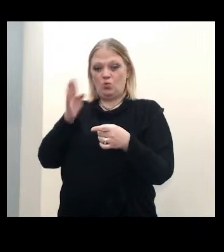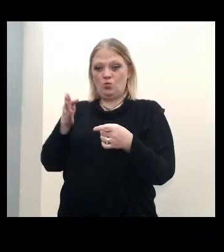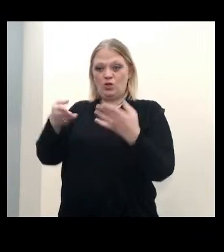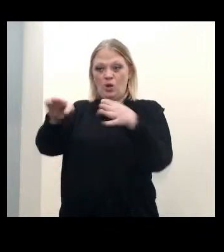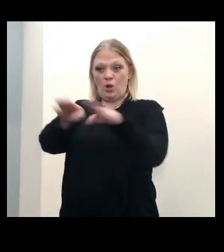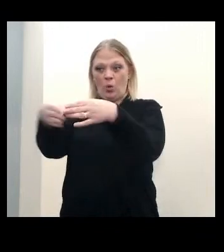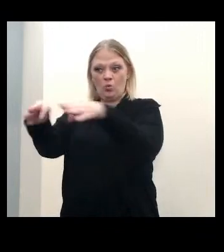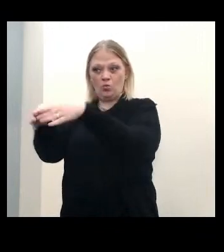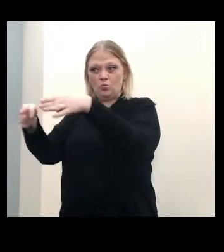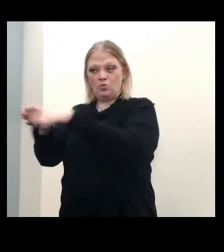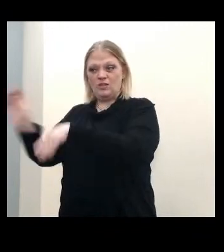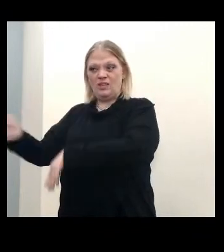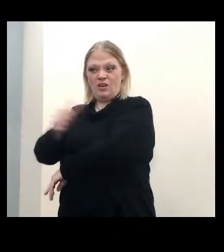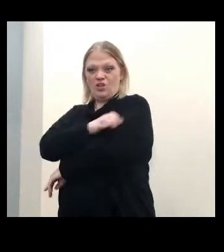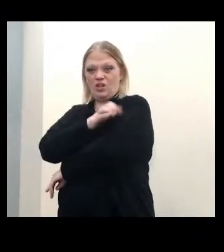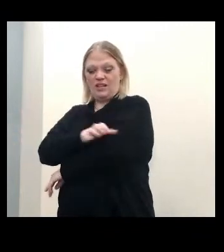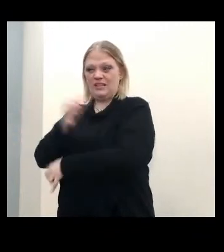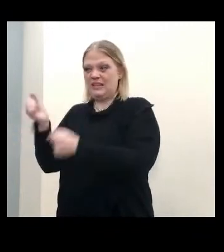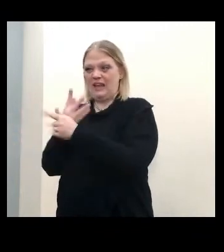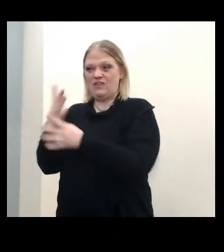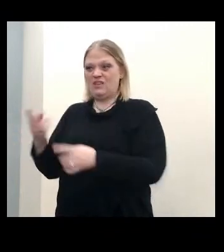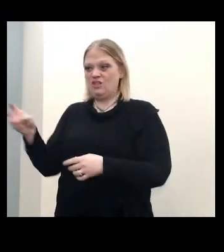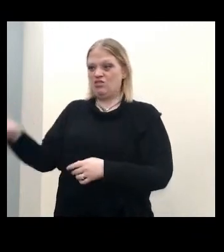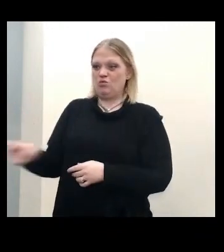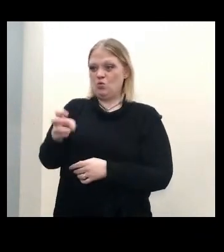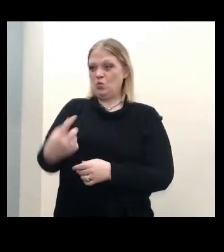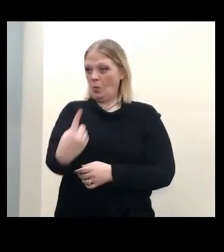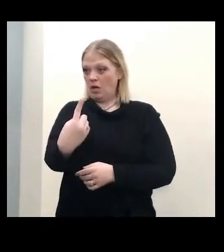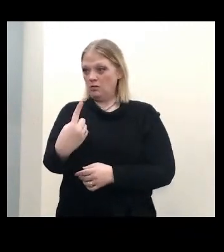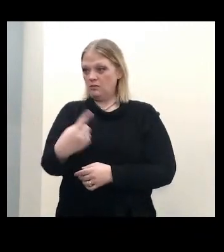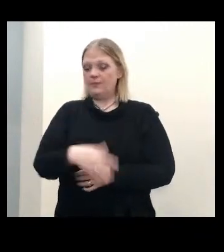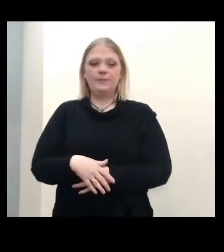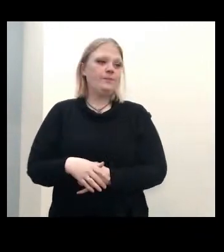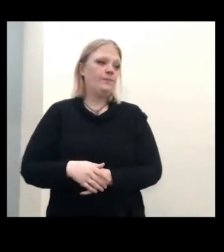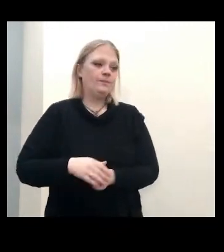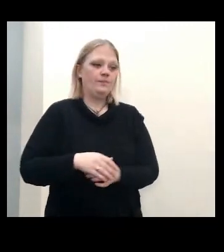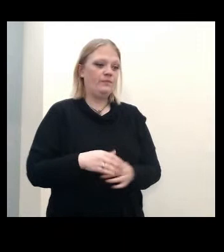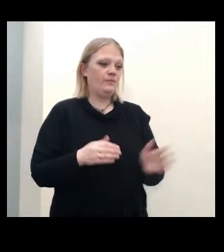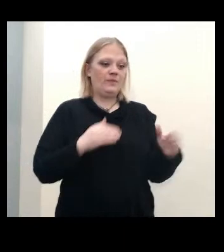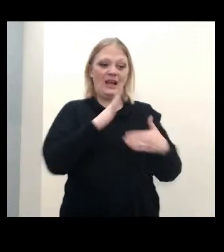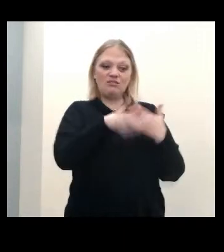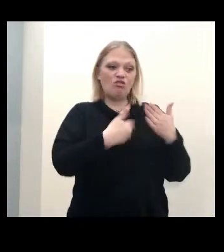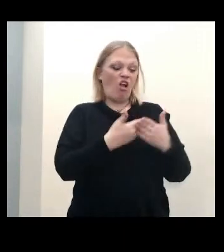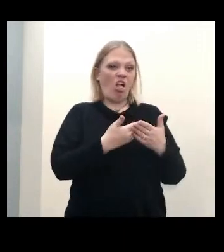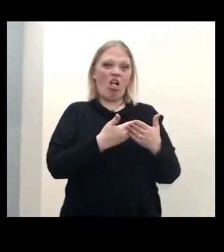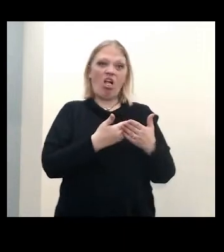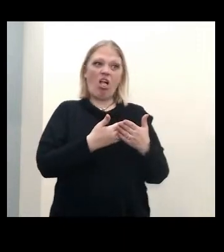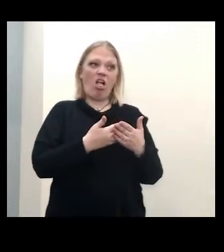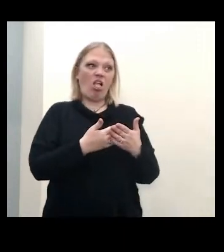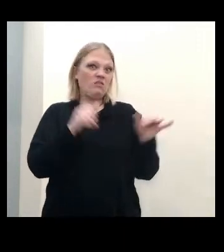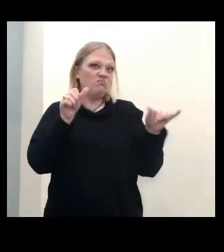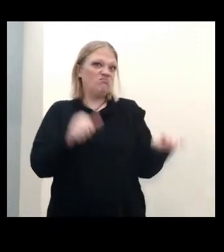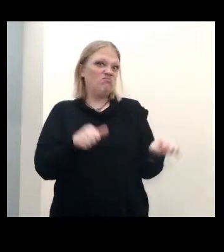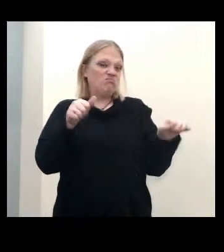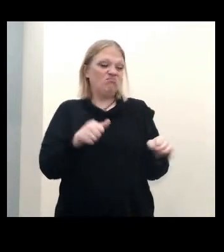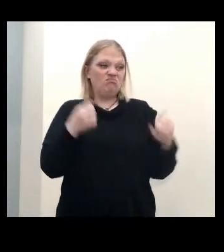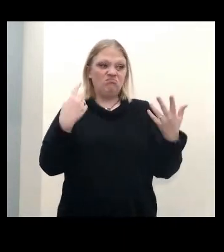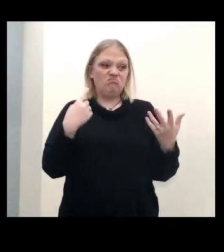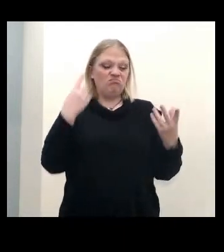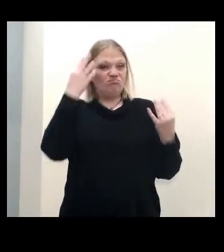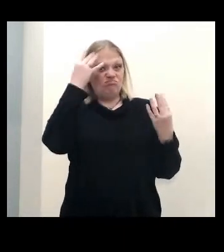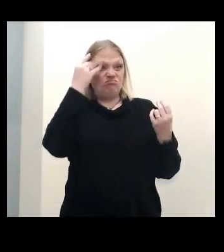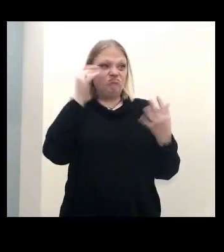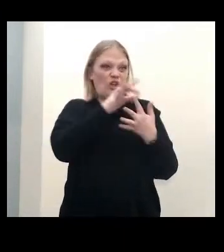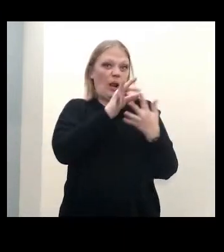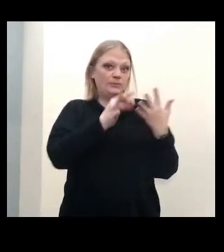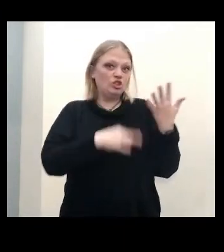other sites and just have everything at one site? All of that is on the table, David. That is definitely an